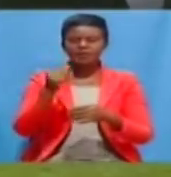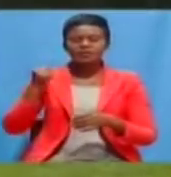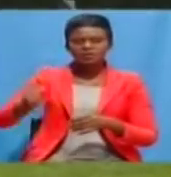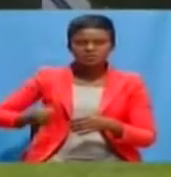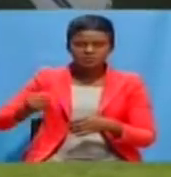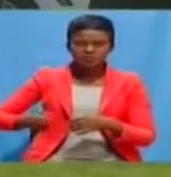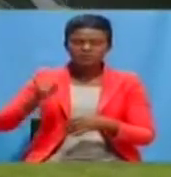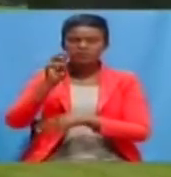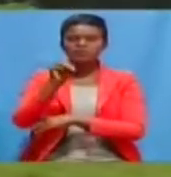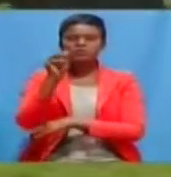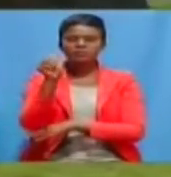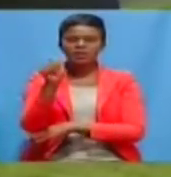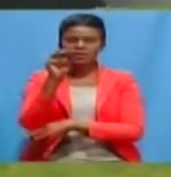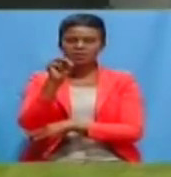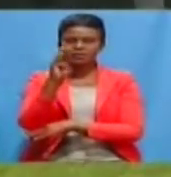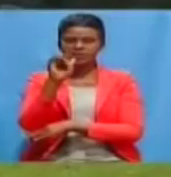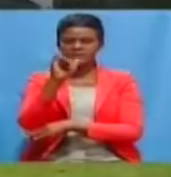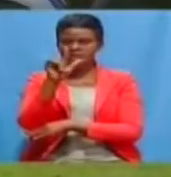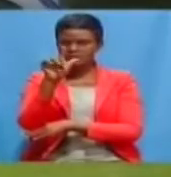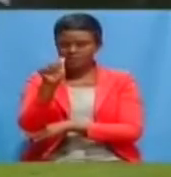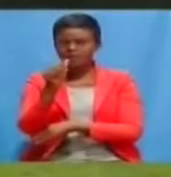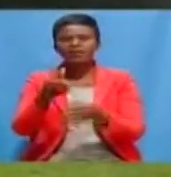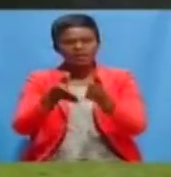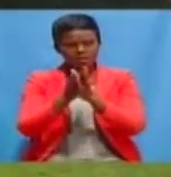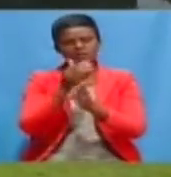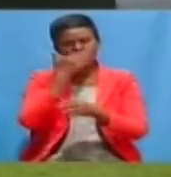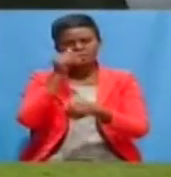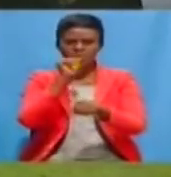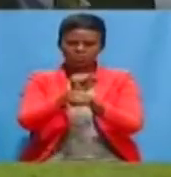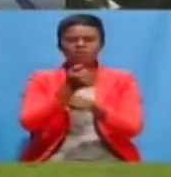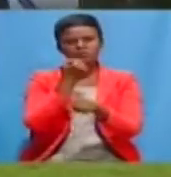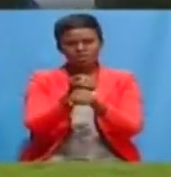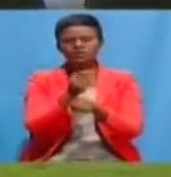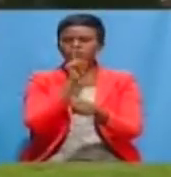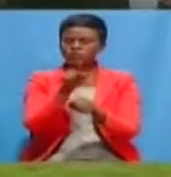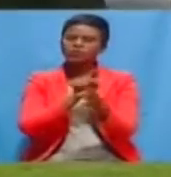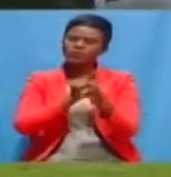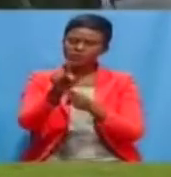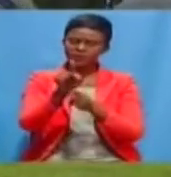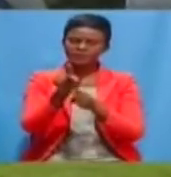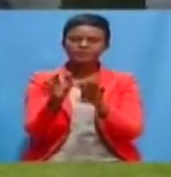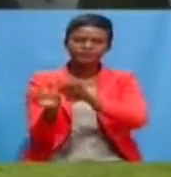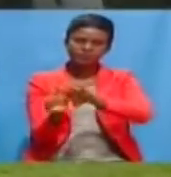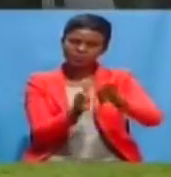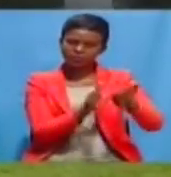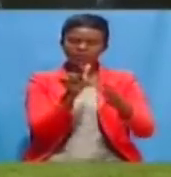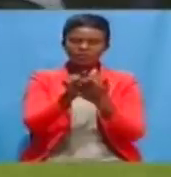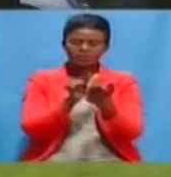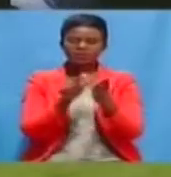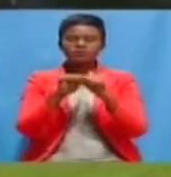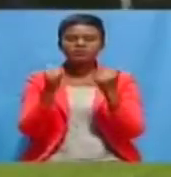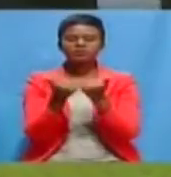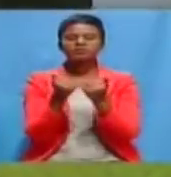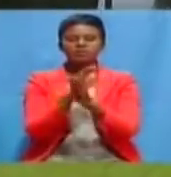Irene Mambilima, who urged them to be exemplary in their conduct. And Law Association of Zambia